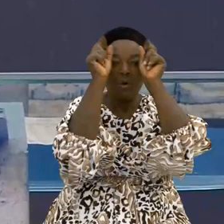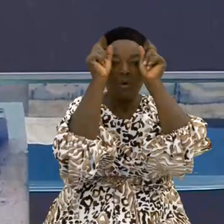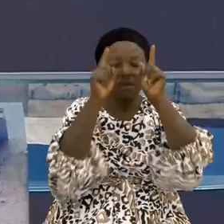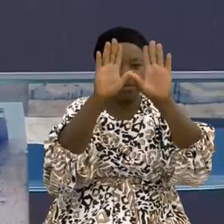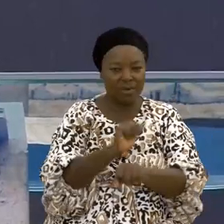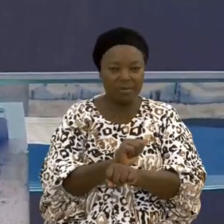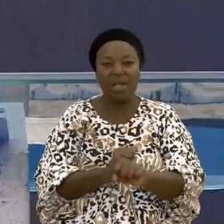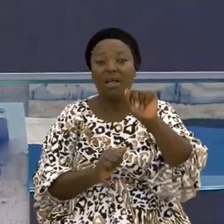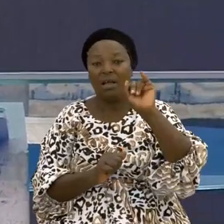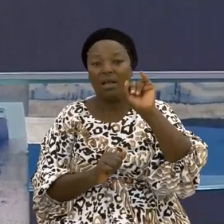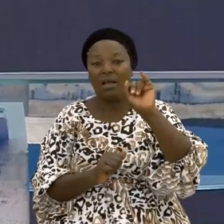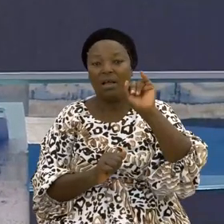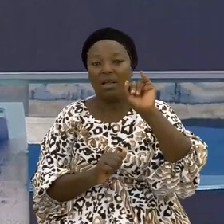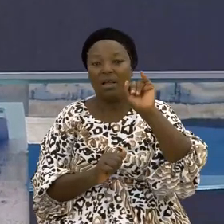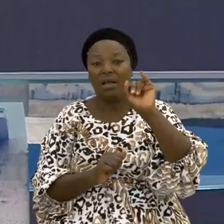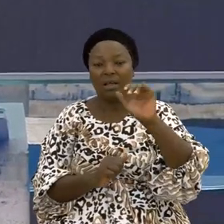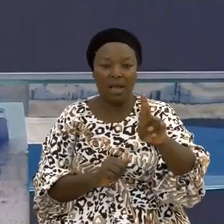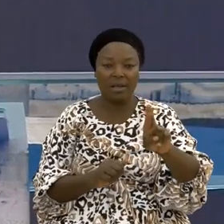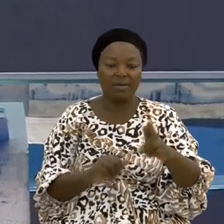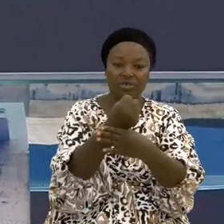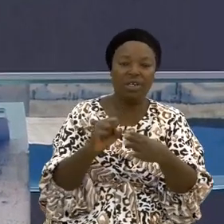R, reverberating miracles. A,